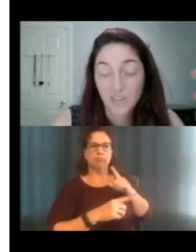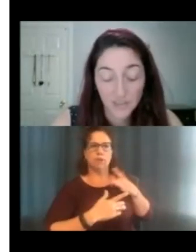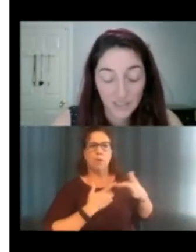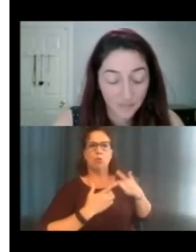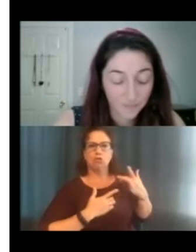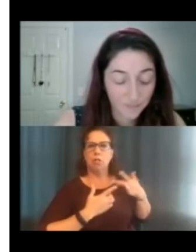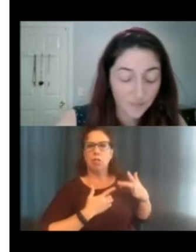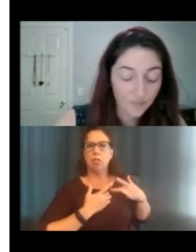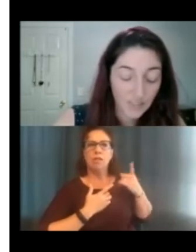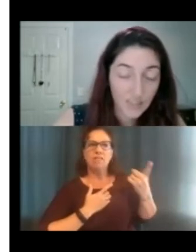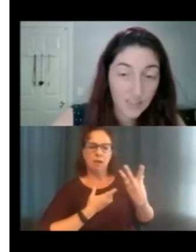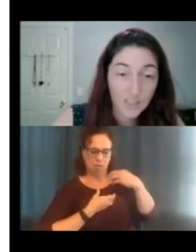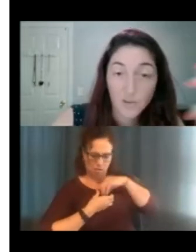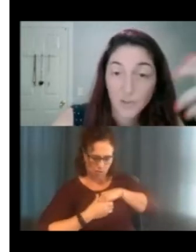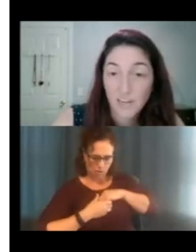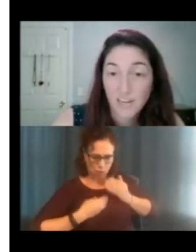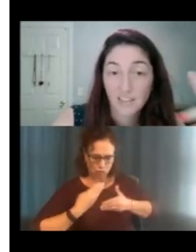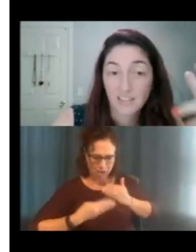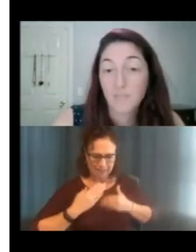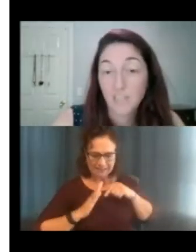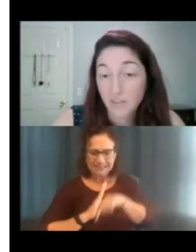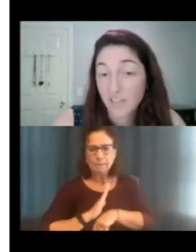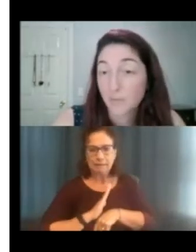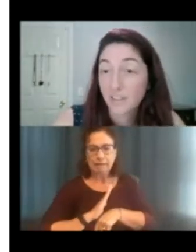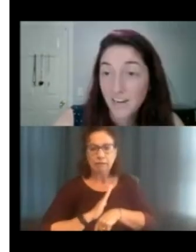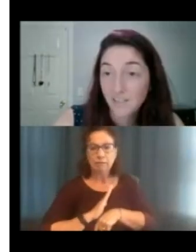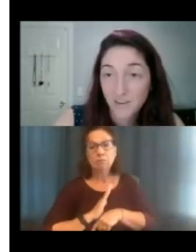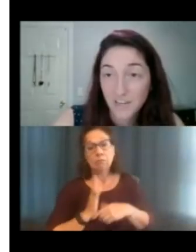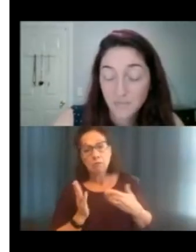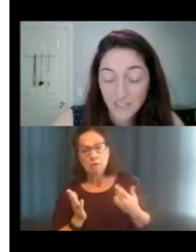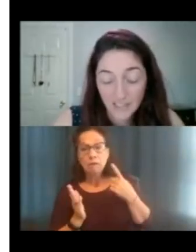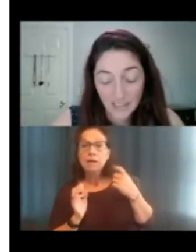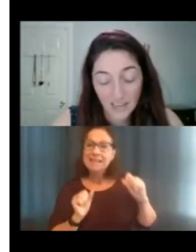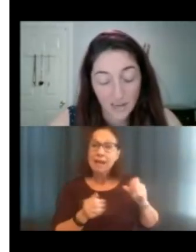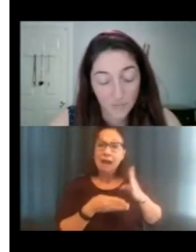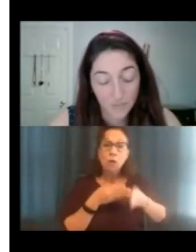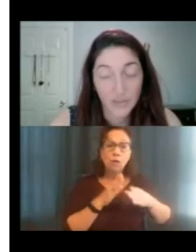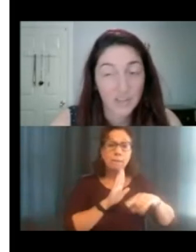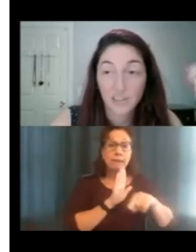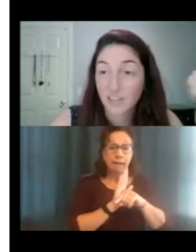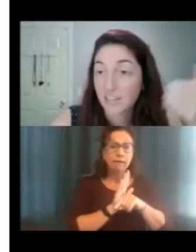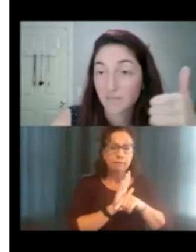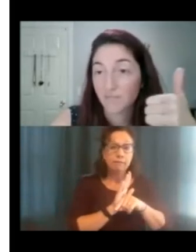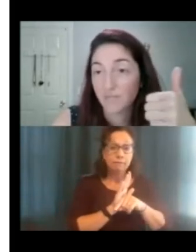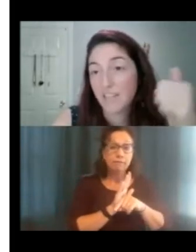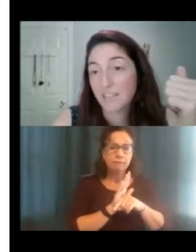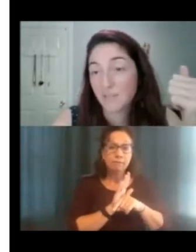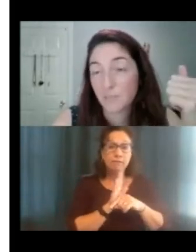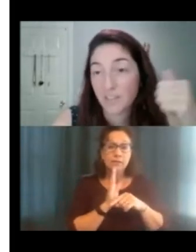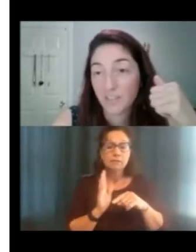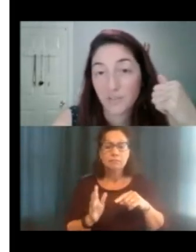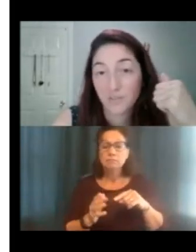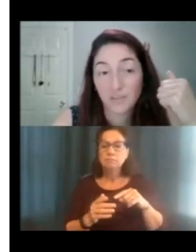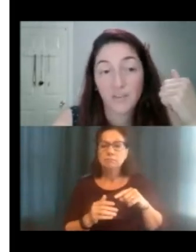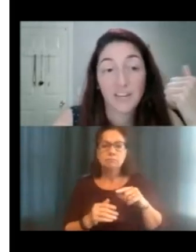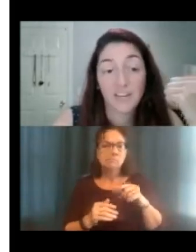it more deeply. So on the one hand, this can be associated with negative outcomes, particularly in